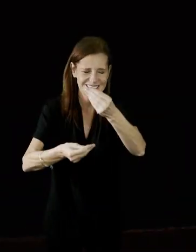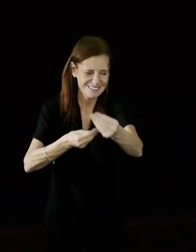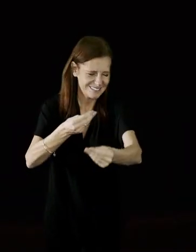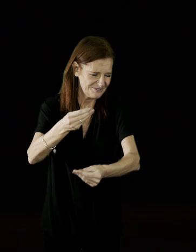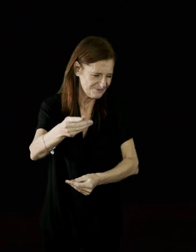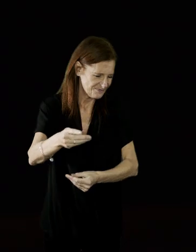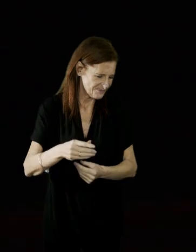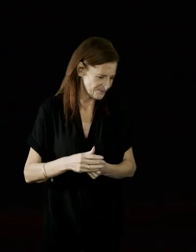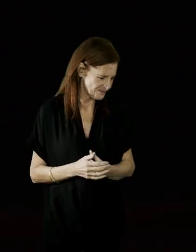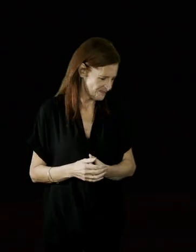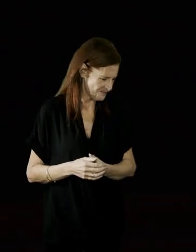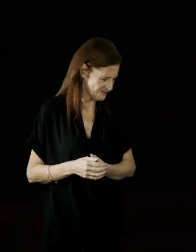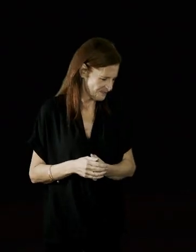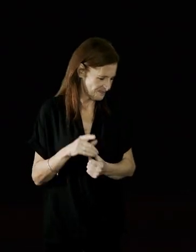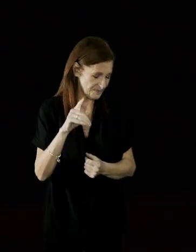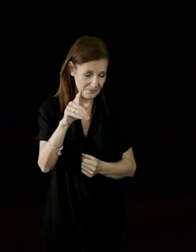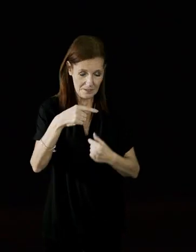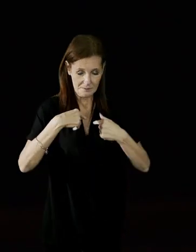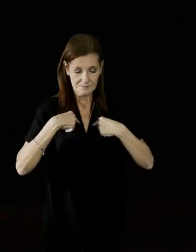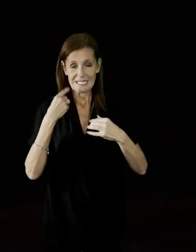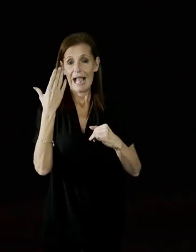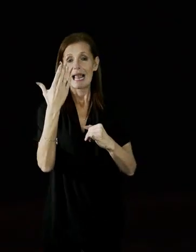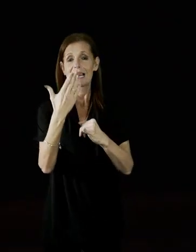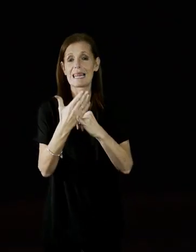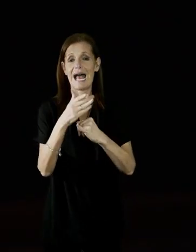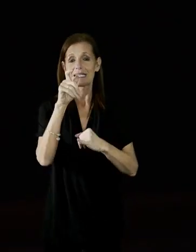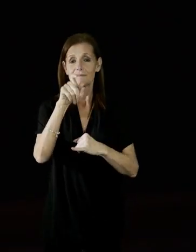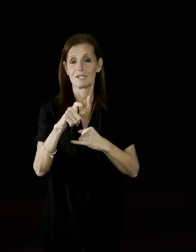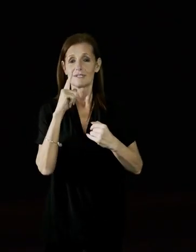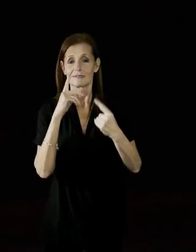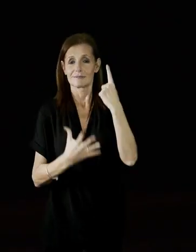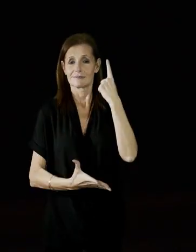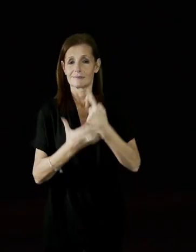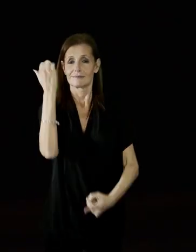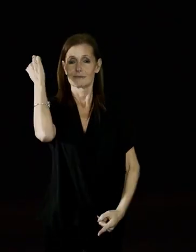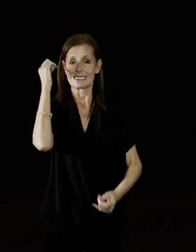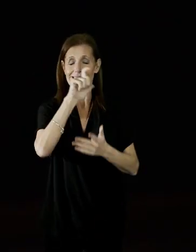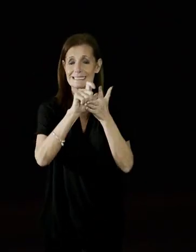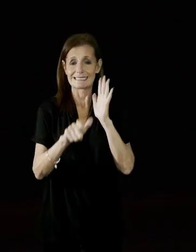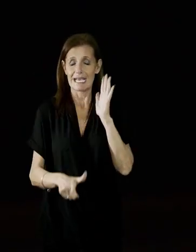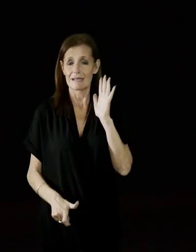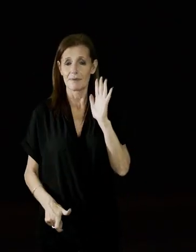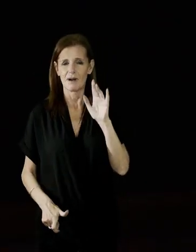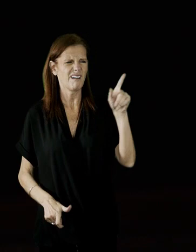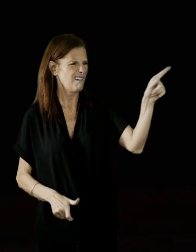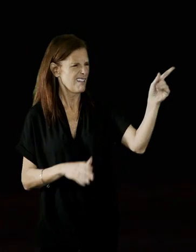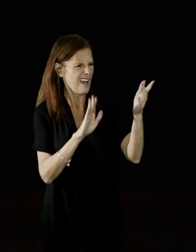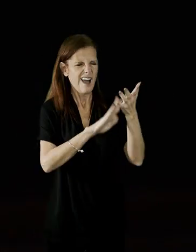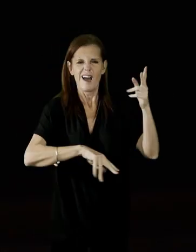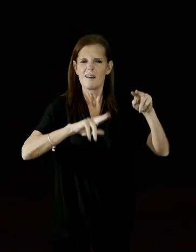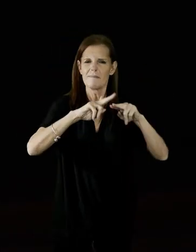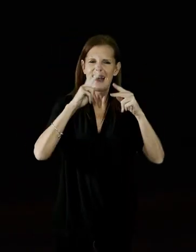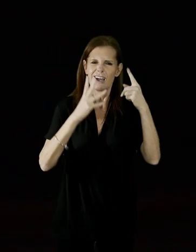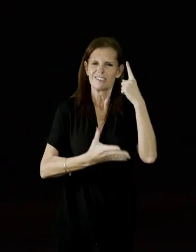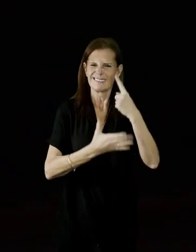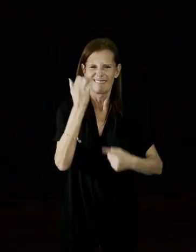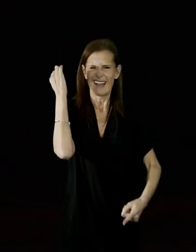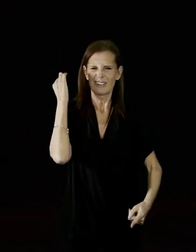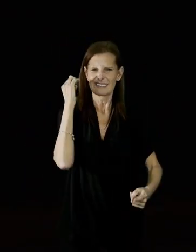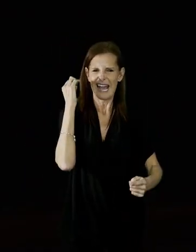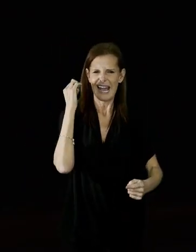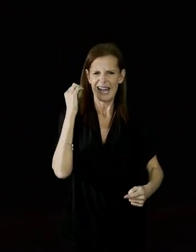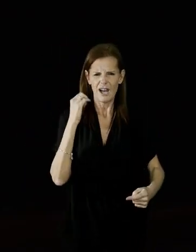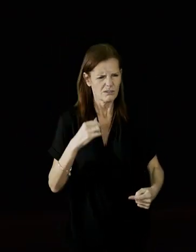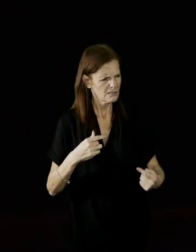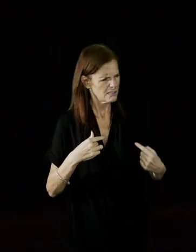was actually the last person to find out I was disabled. My parents found out before I did. Rude. I thought I should be in